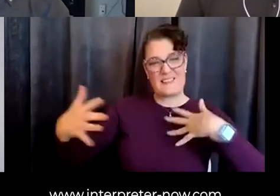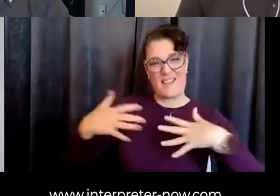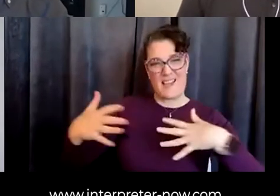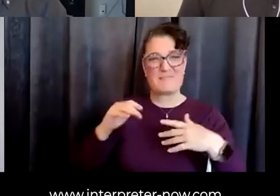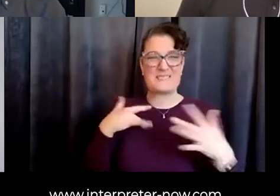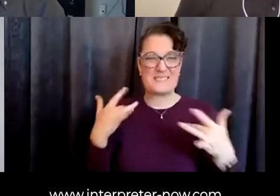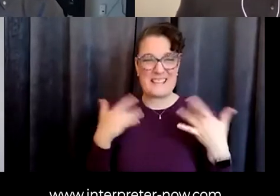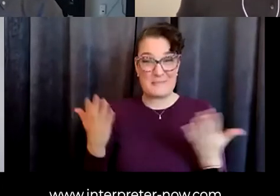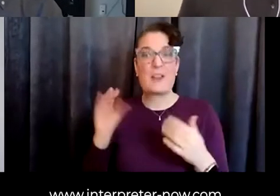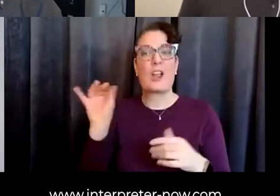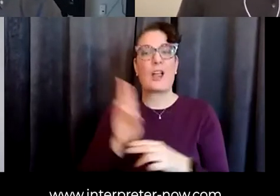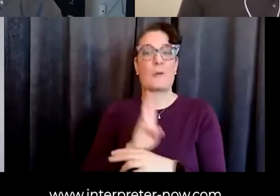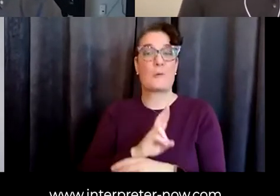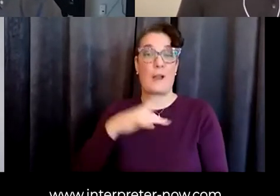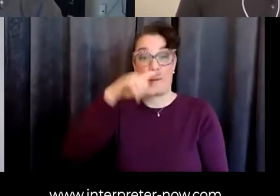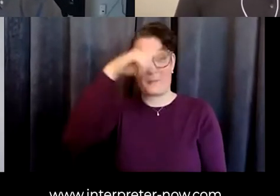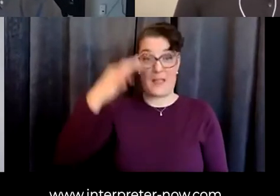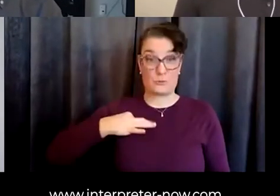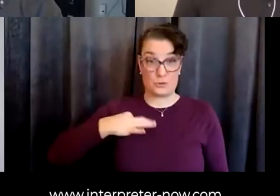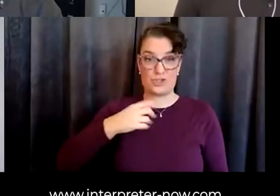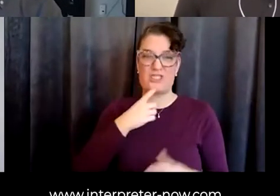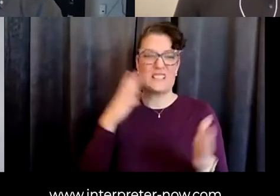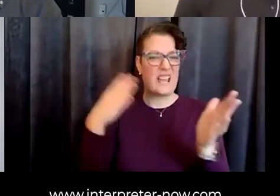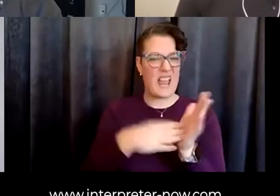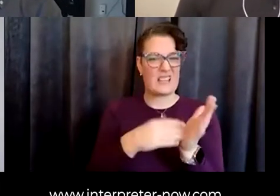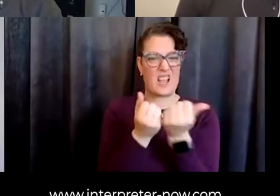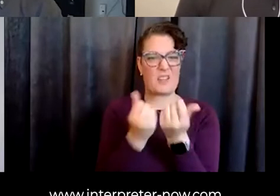excited to be here. Oh, and I have on a black sweatshirt. This is anti-burnout behavior.